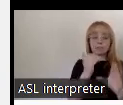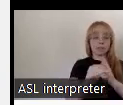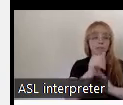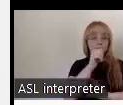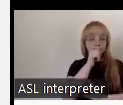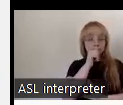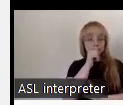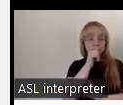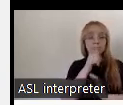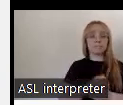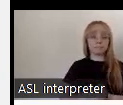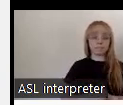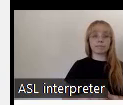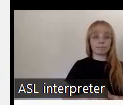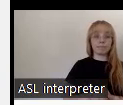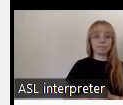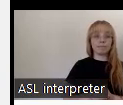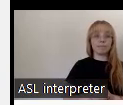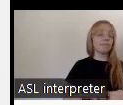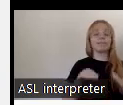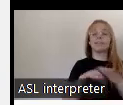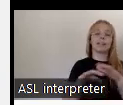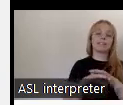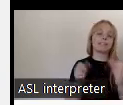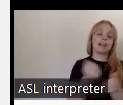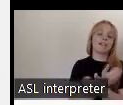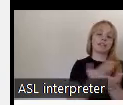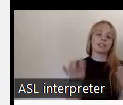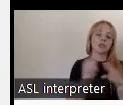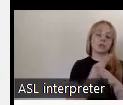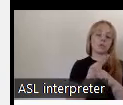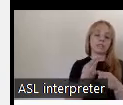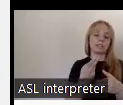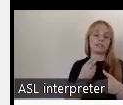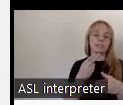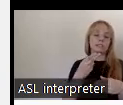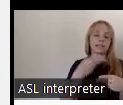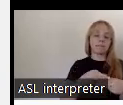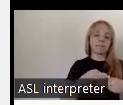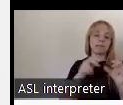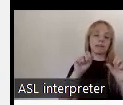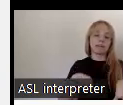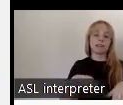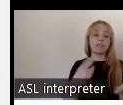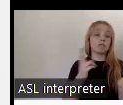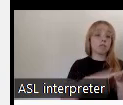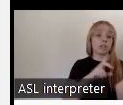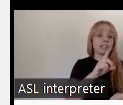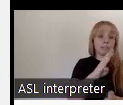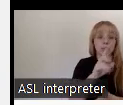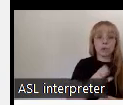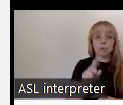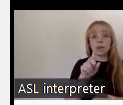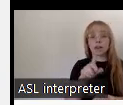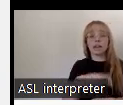password, and you can access everything with that, whether you log in on DB101 or log in